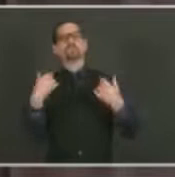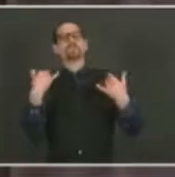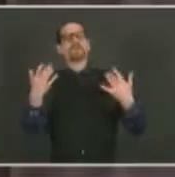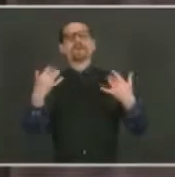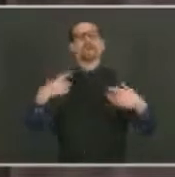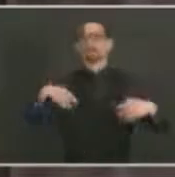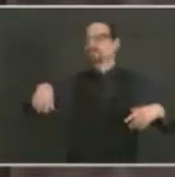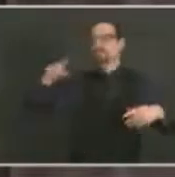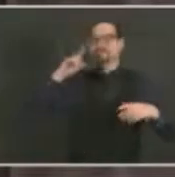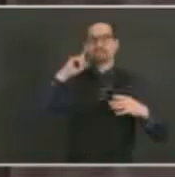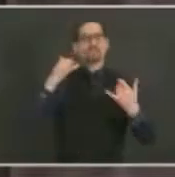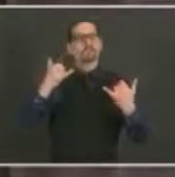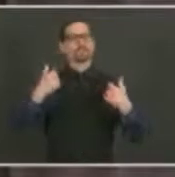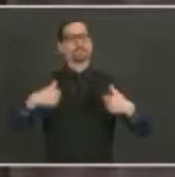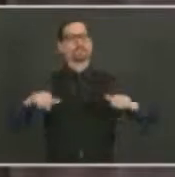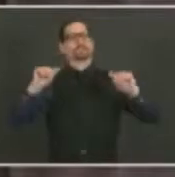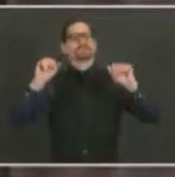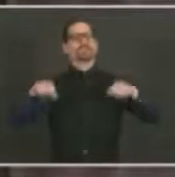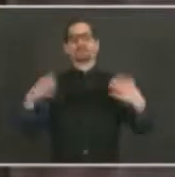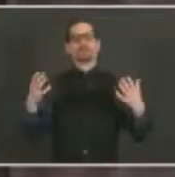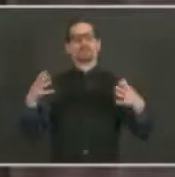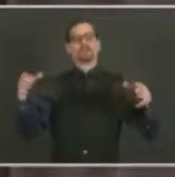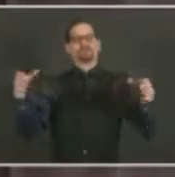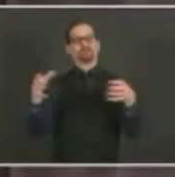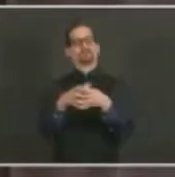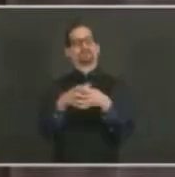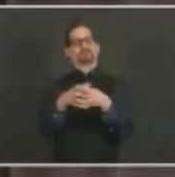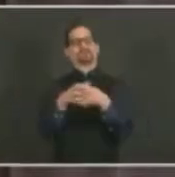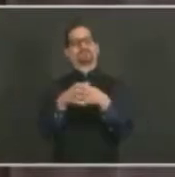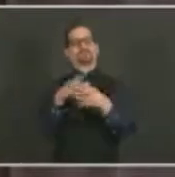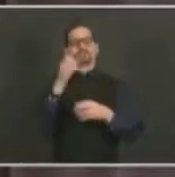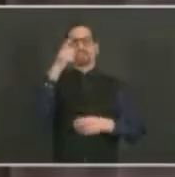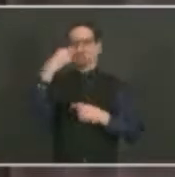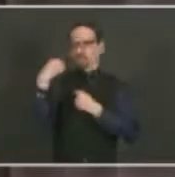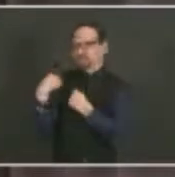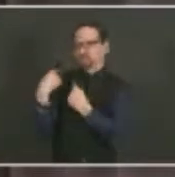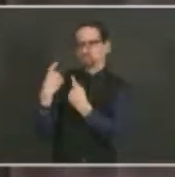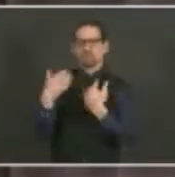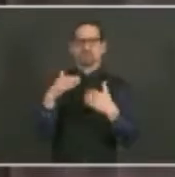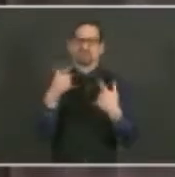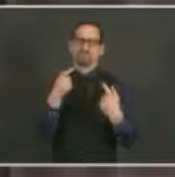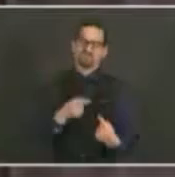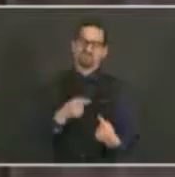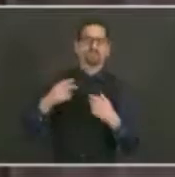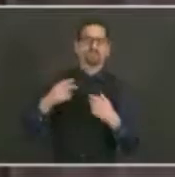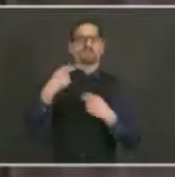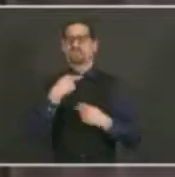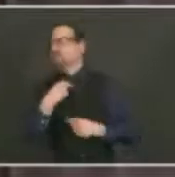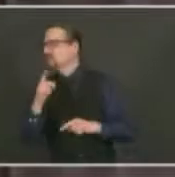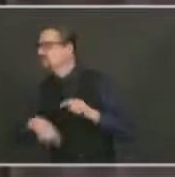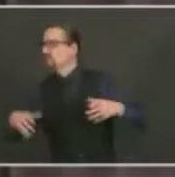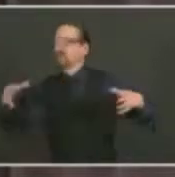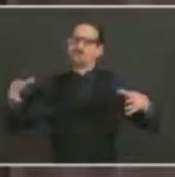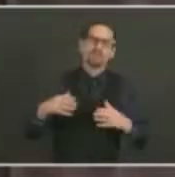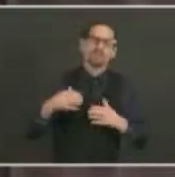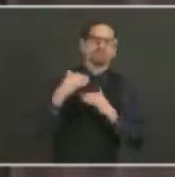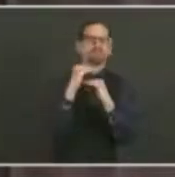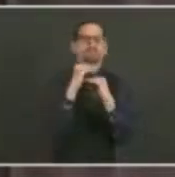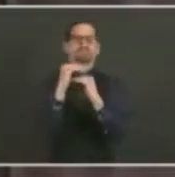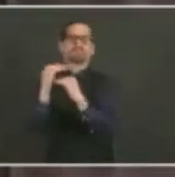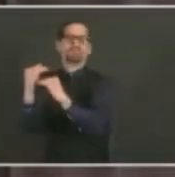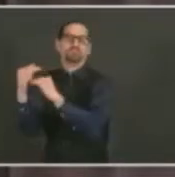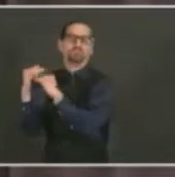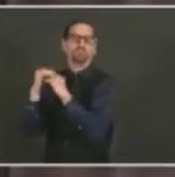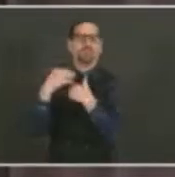Island. For several months, we have been directing everyone to just socialize with the people in your household.